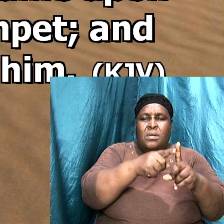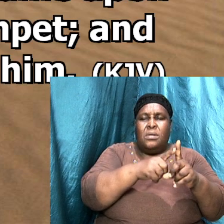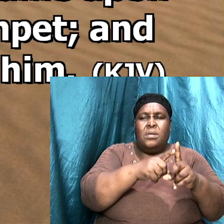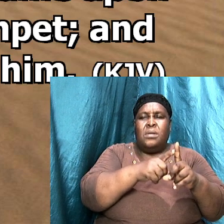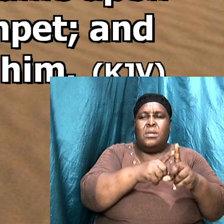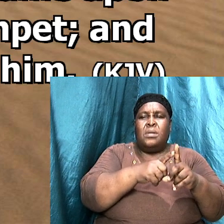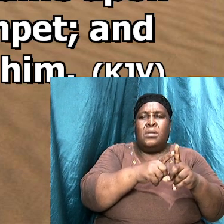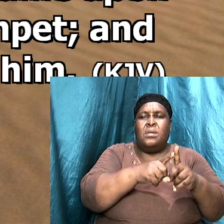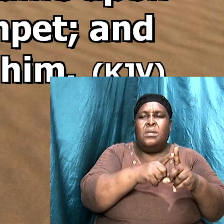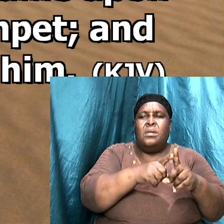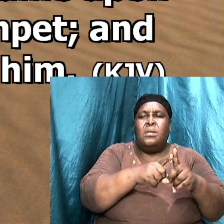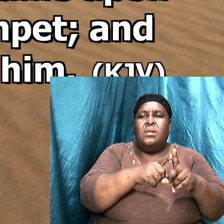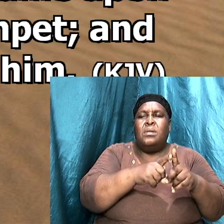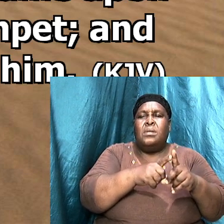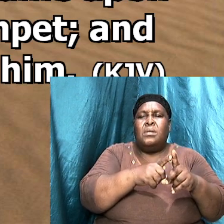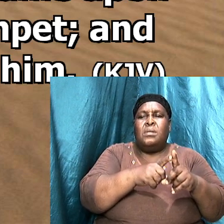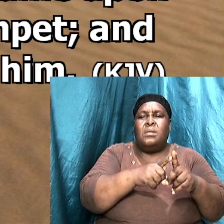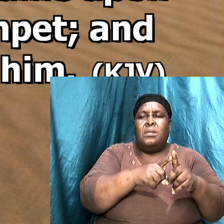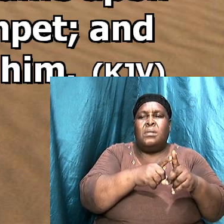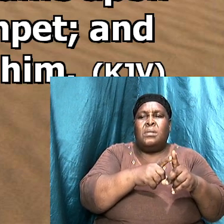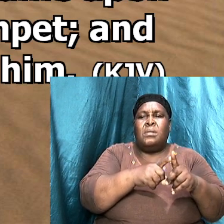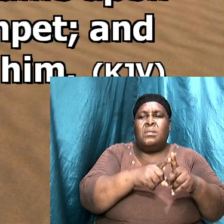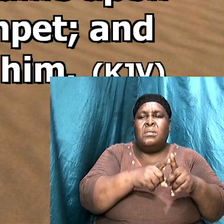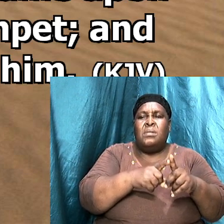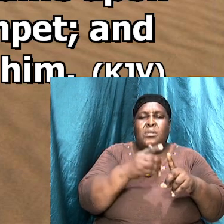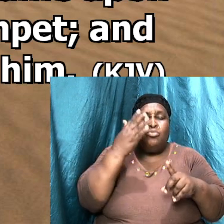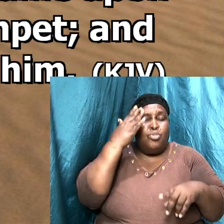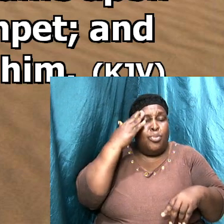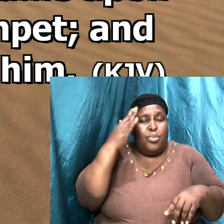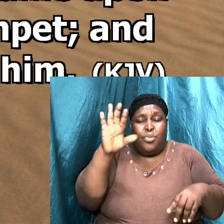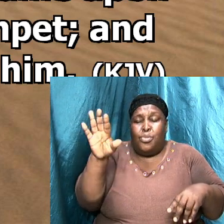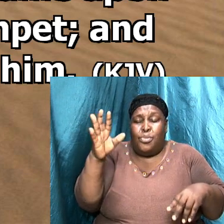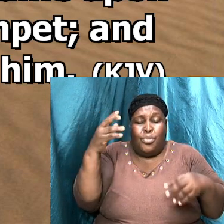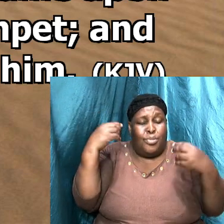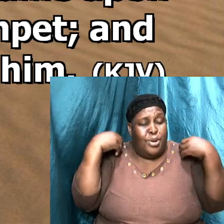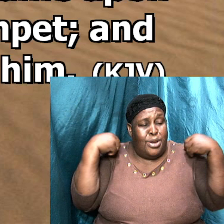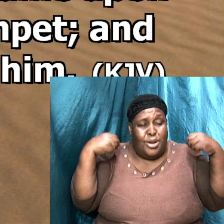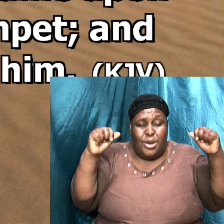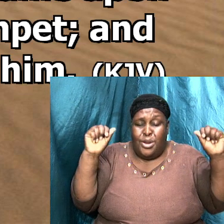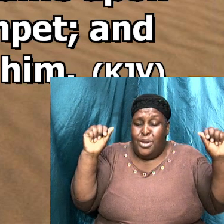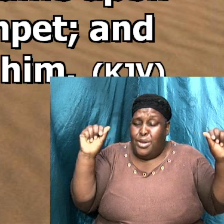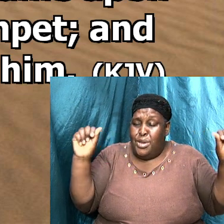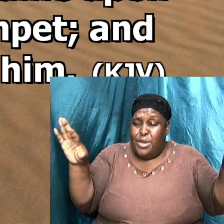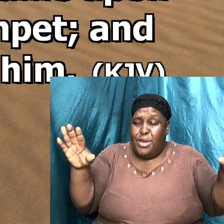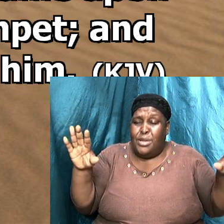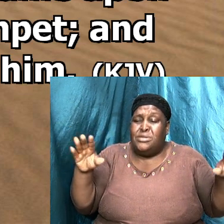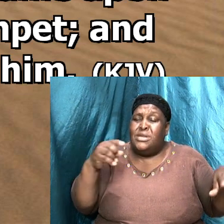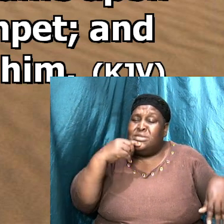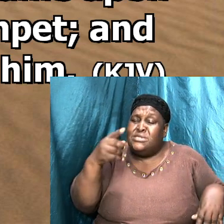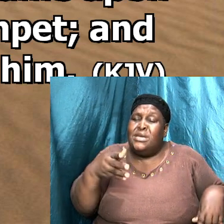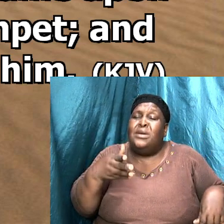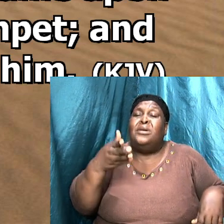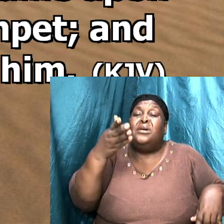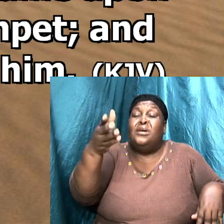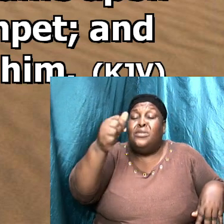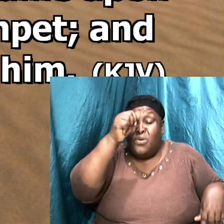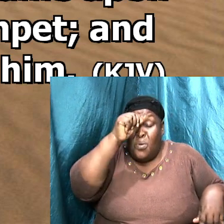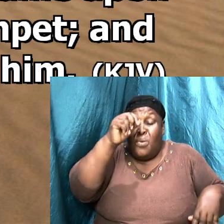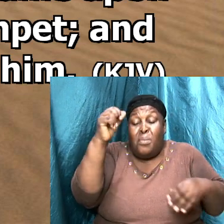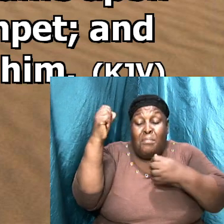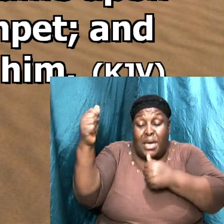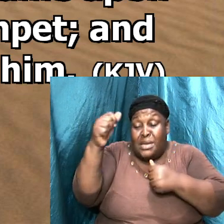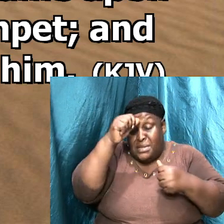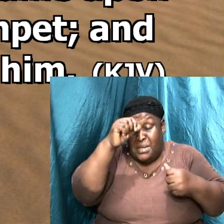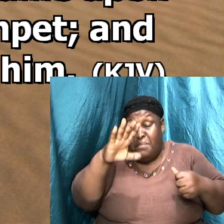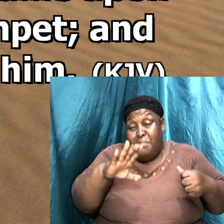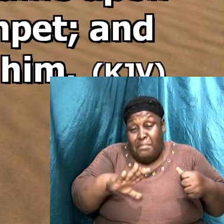boy, he didn't even know. And the angel said, Thou mighty man and fellow. But the Bible said, Spirit of the